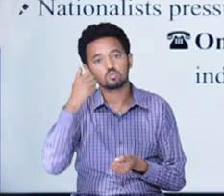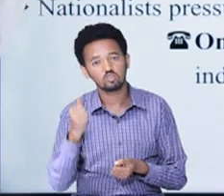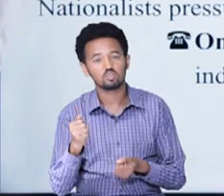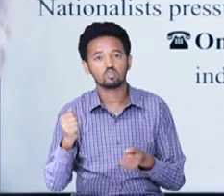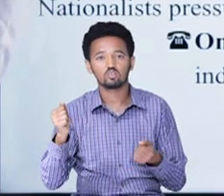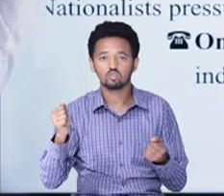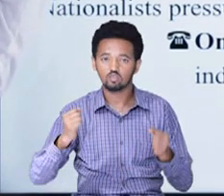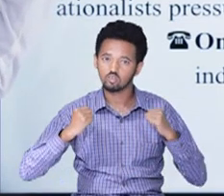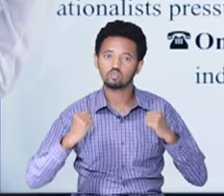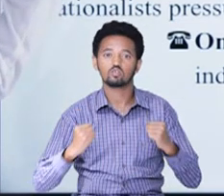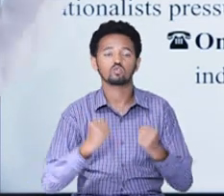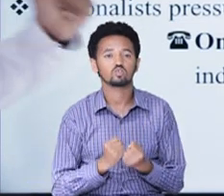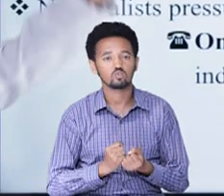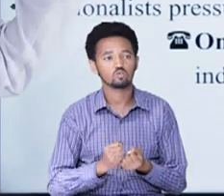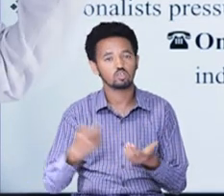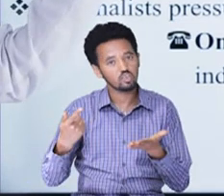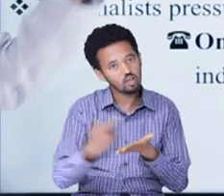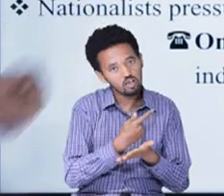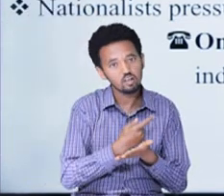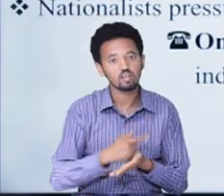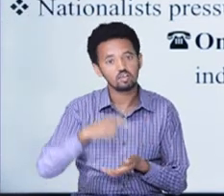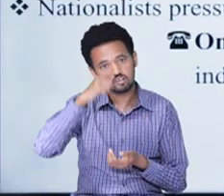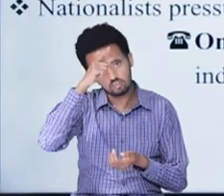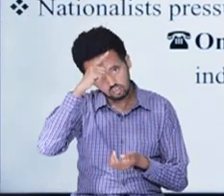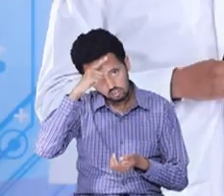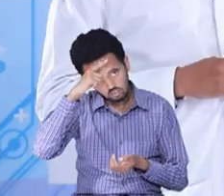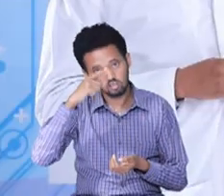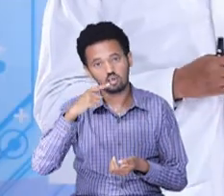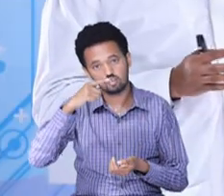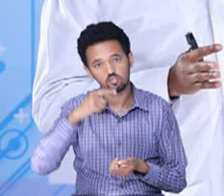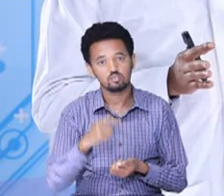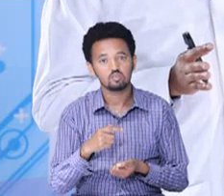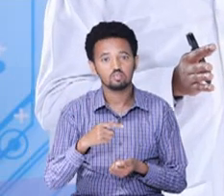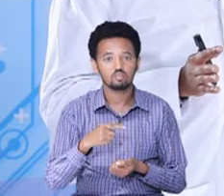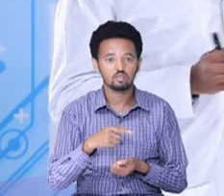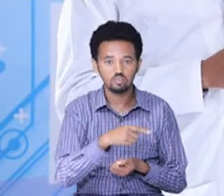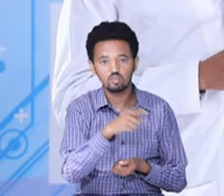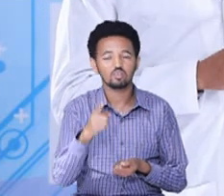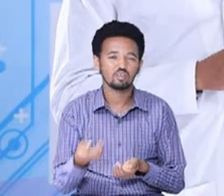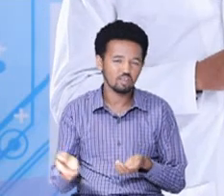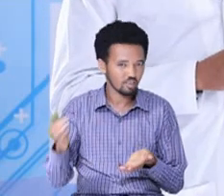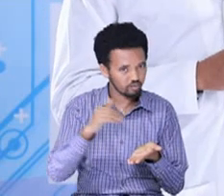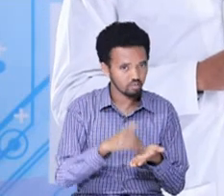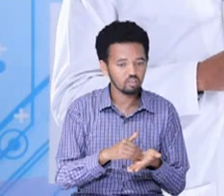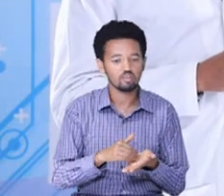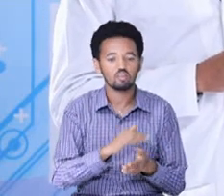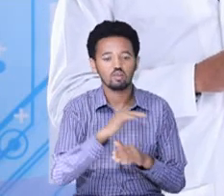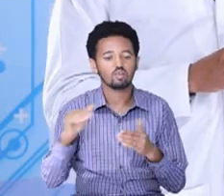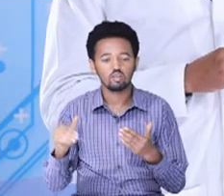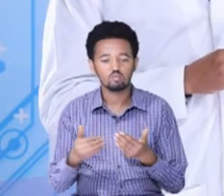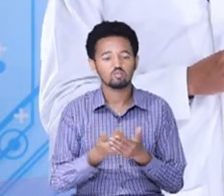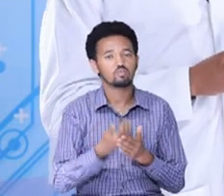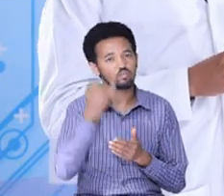in Gold Coast or Ghana and Nigeria. They against totally